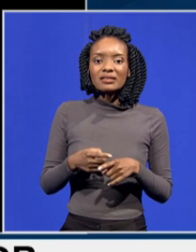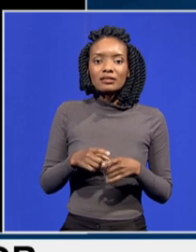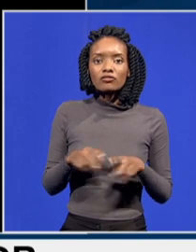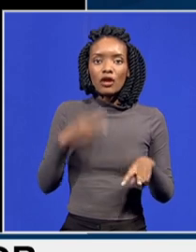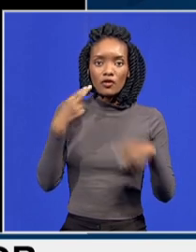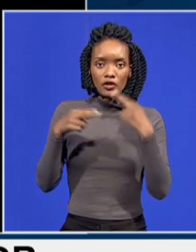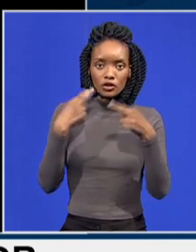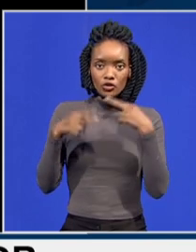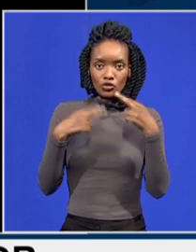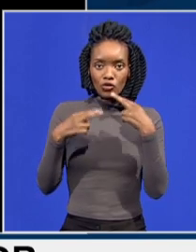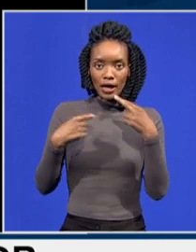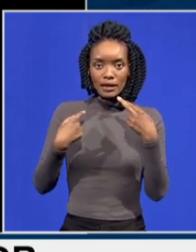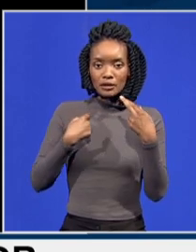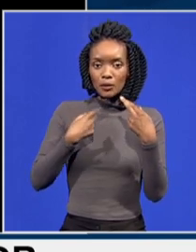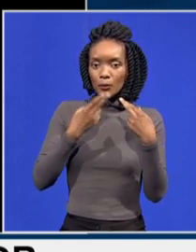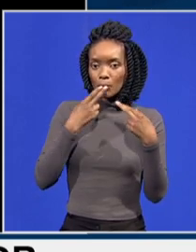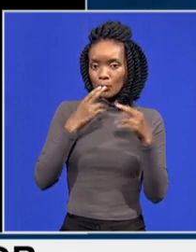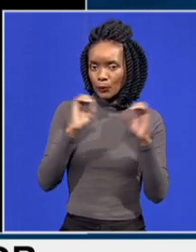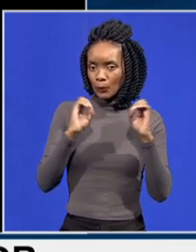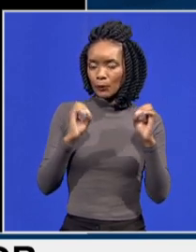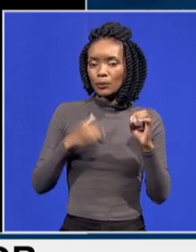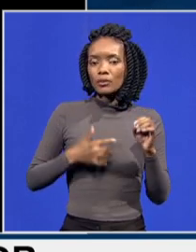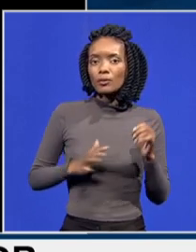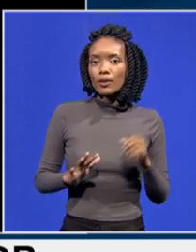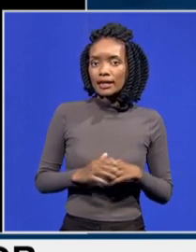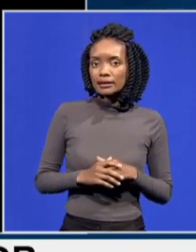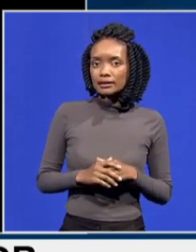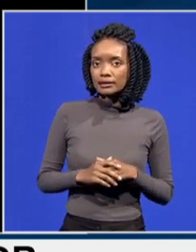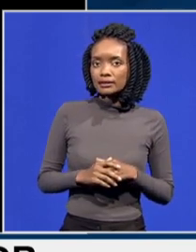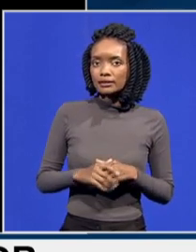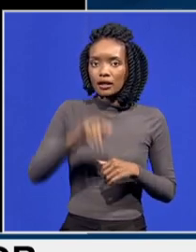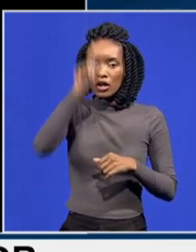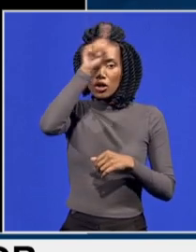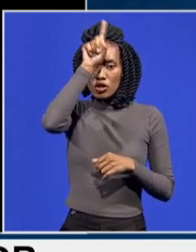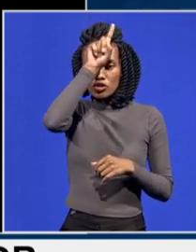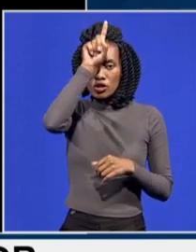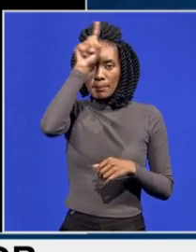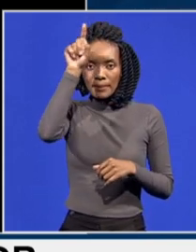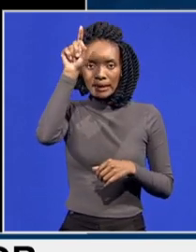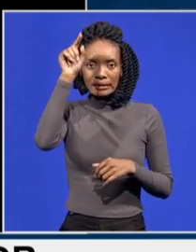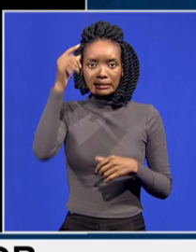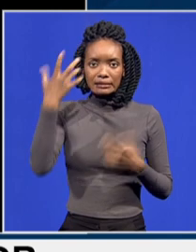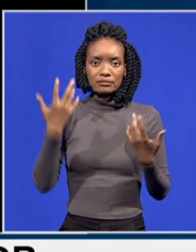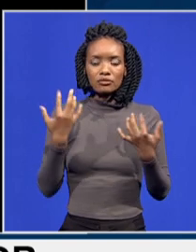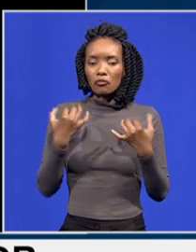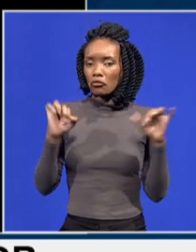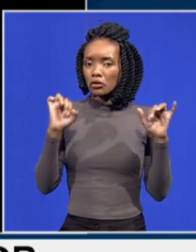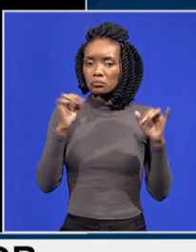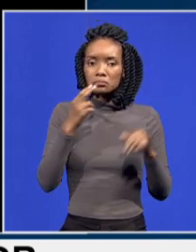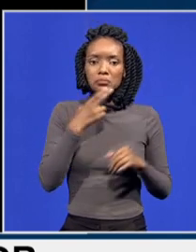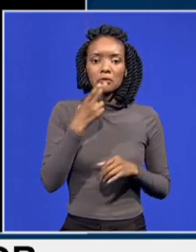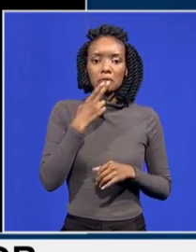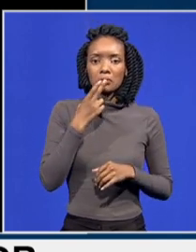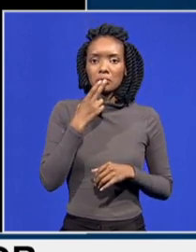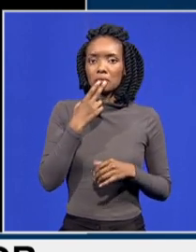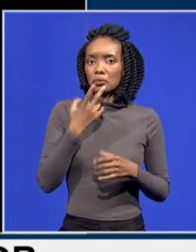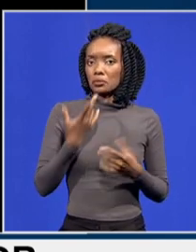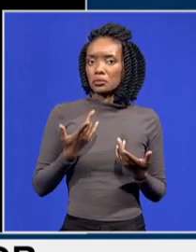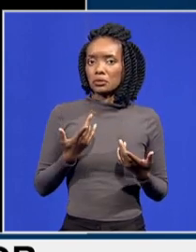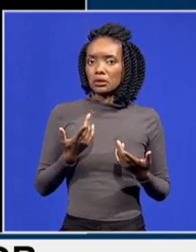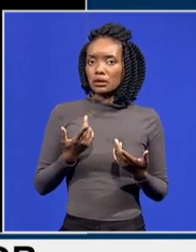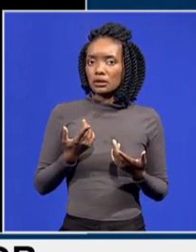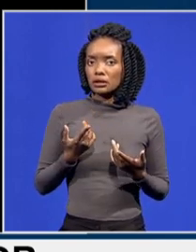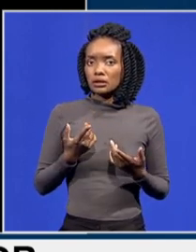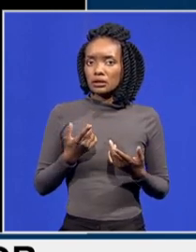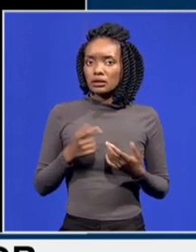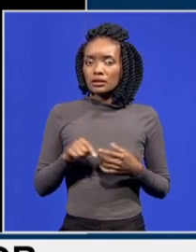smoking, non-smoking area, and Germans are not are very free smokers, I said, first, there's no Bosses